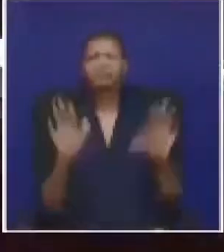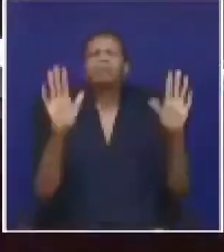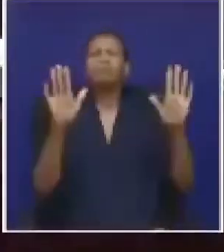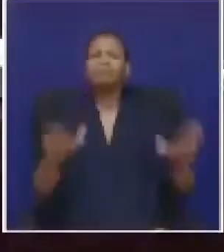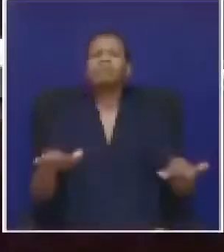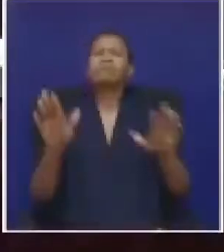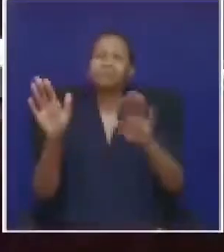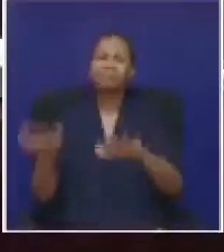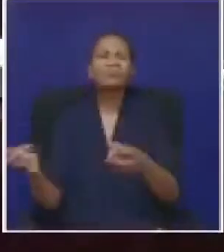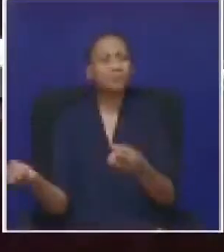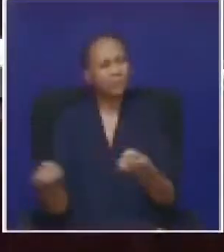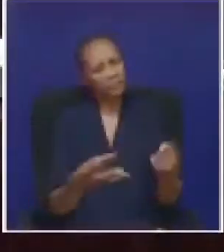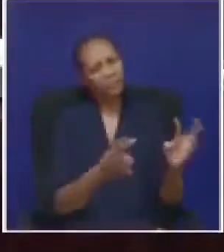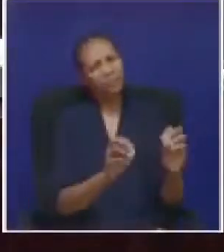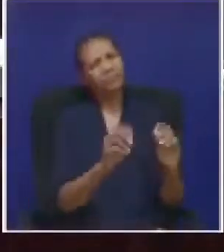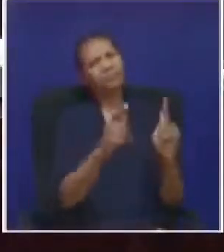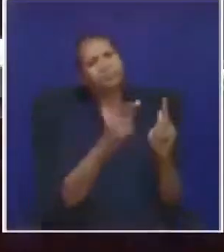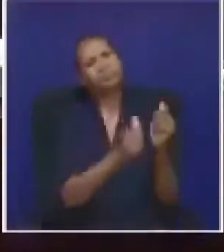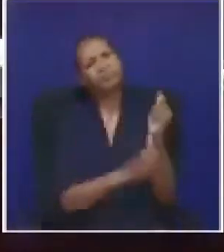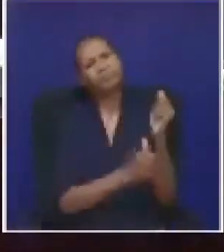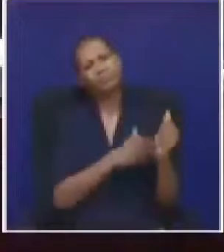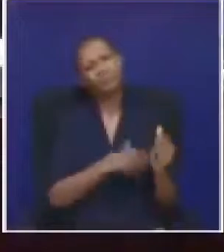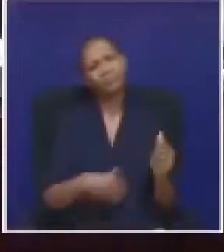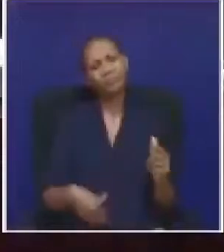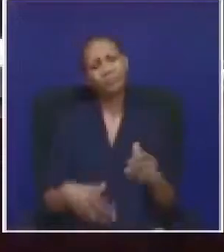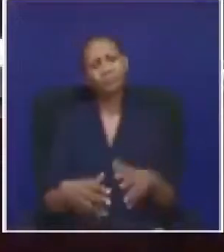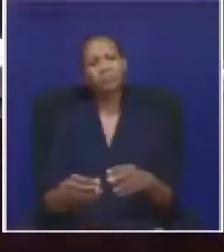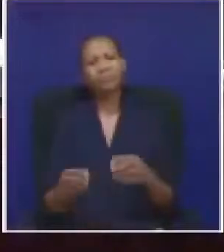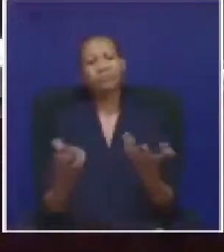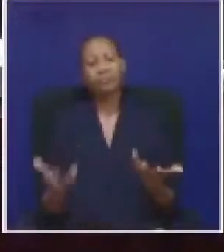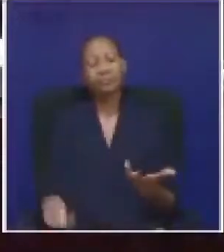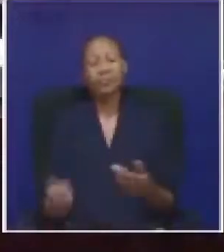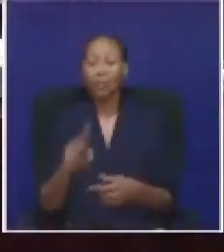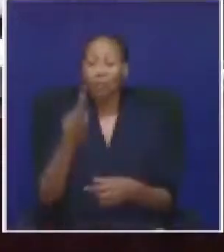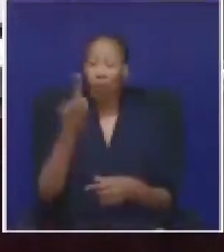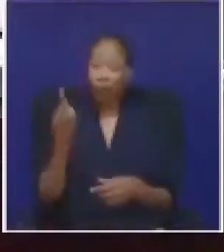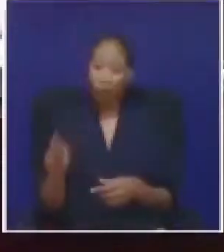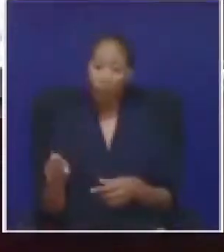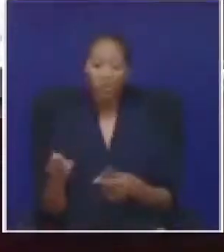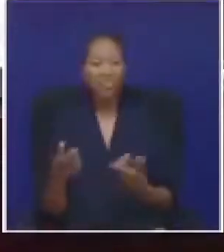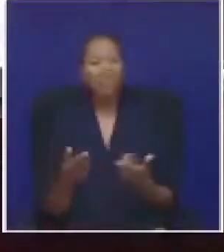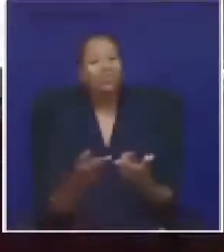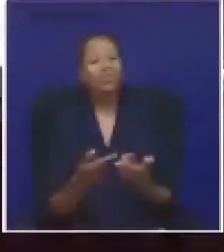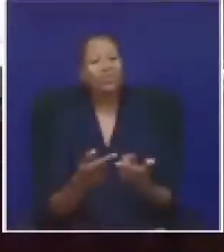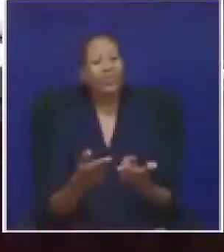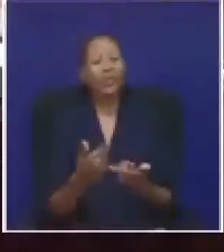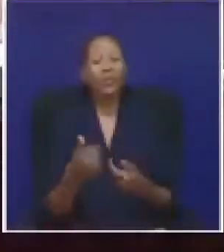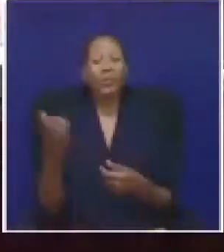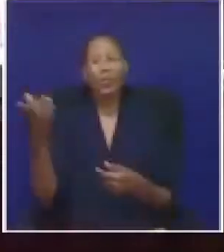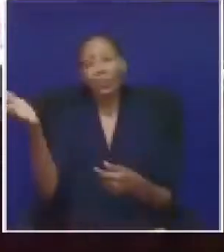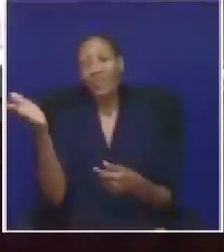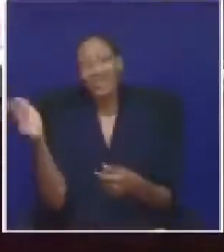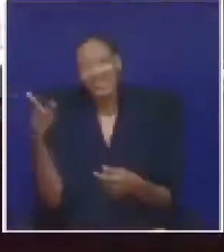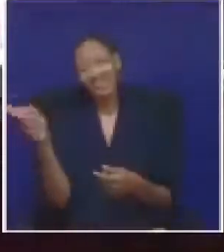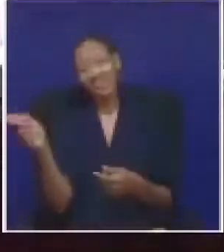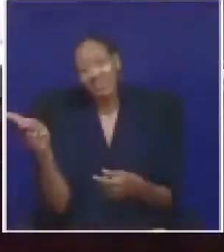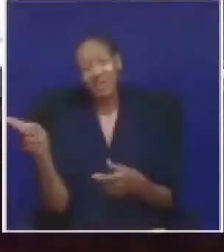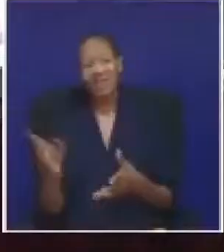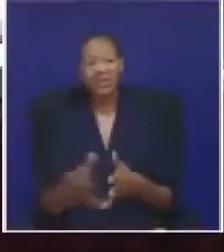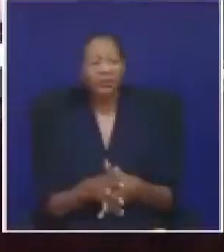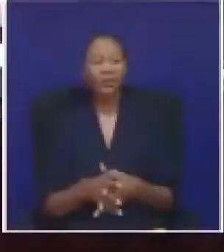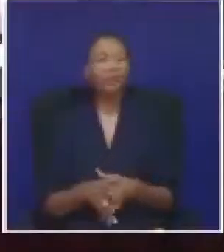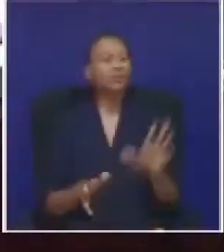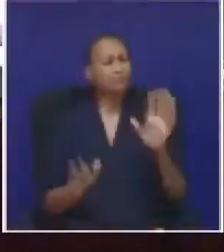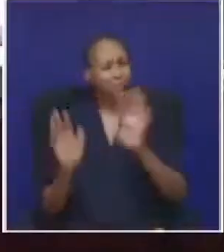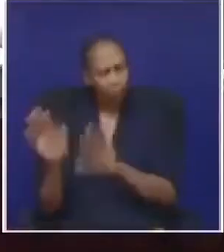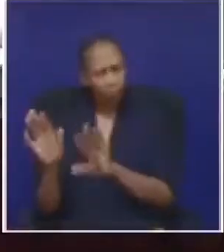Order, let's allow the Deputy President. The questions, Deputy President, that come from the side. I did say earlier,